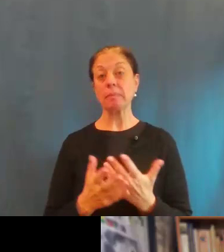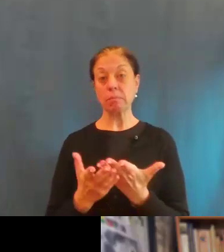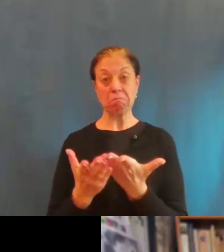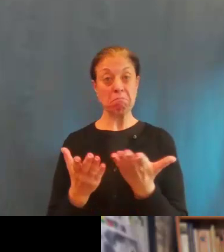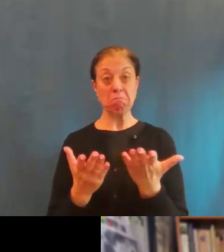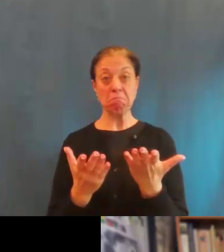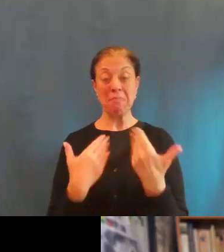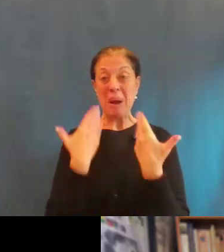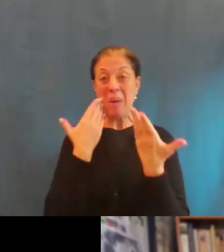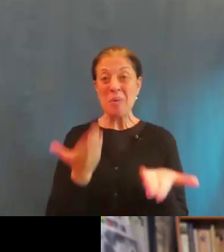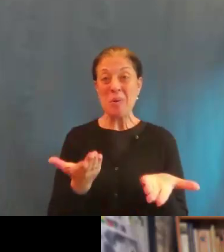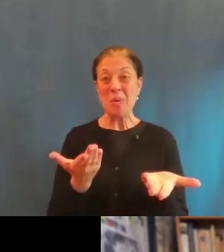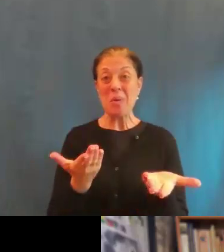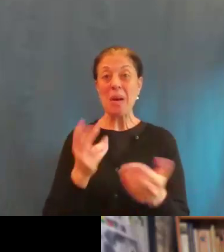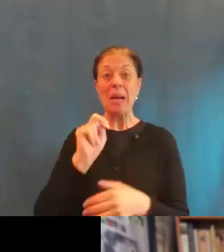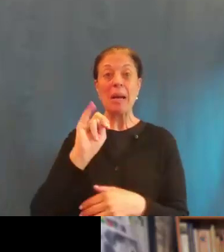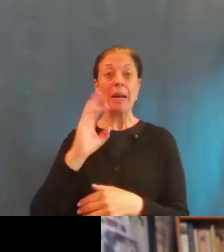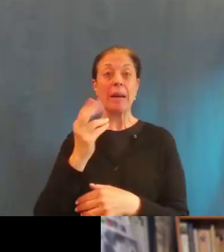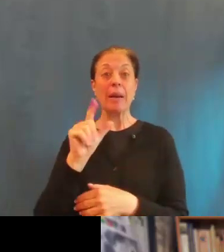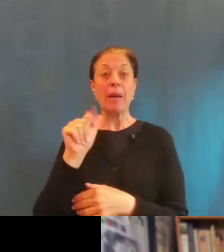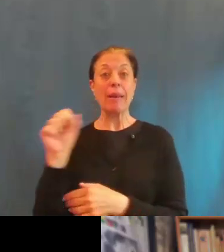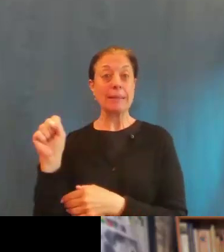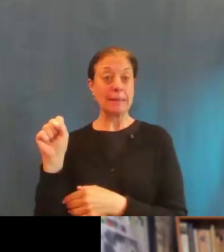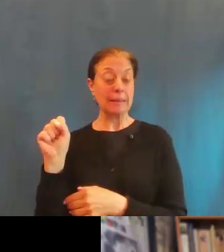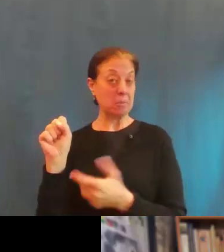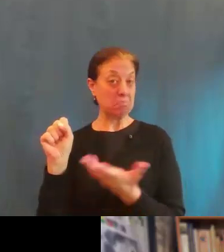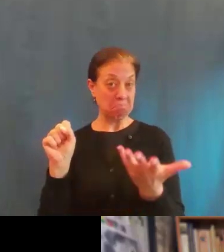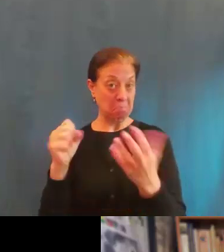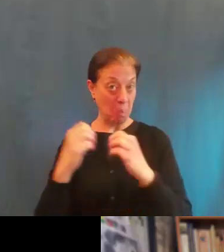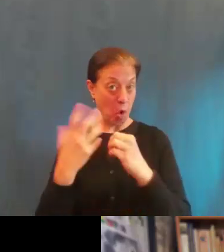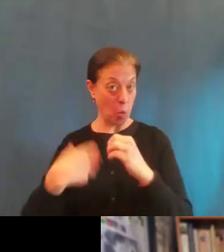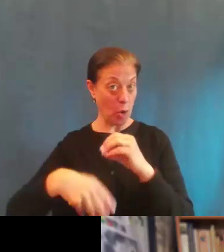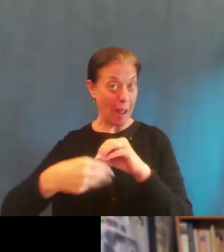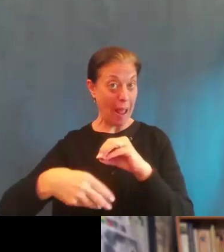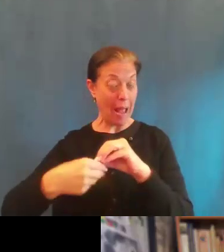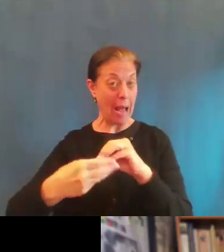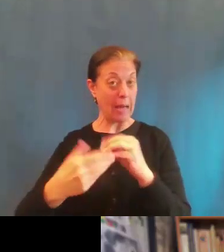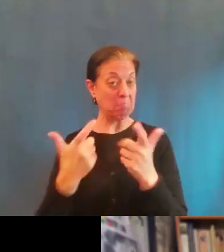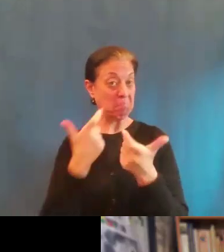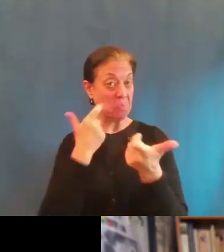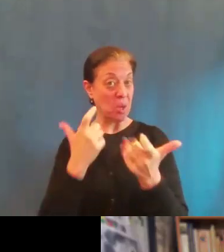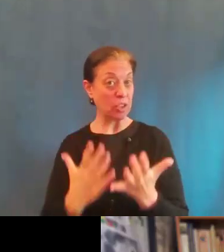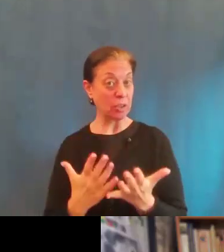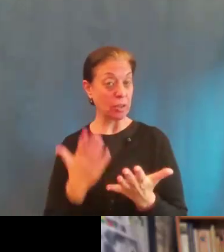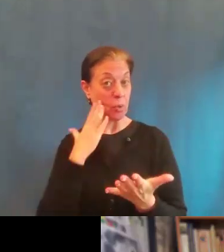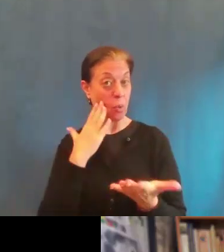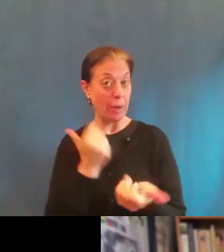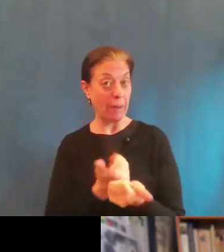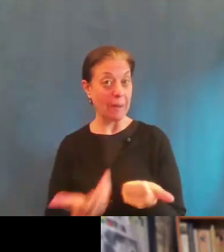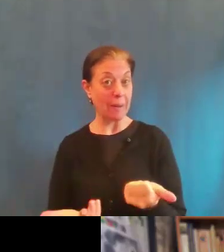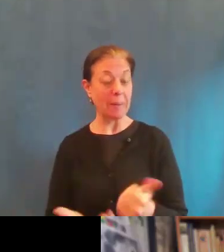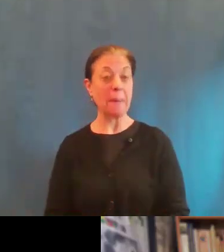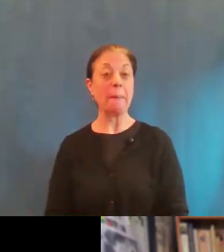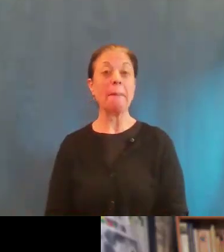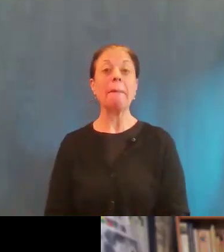So I don't know, Nicholas, is there anything more you would like our audience to know?